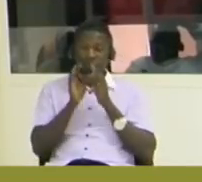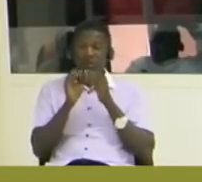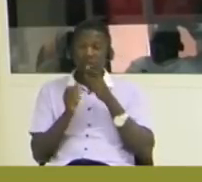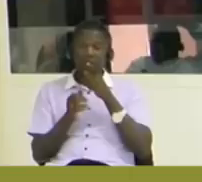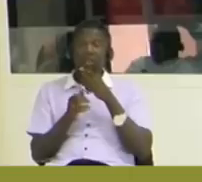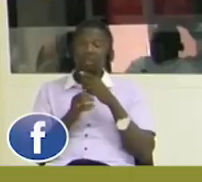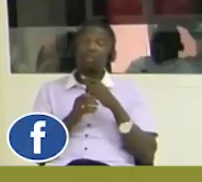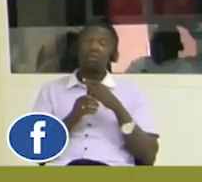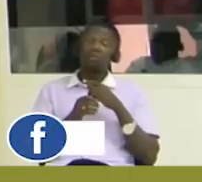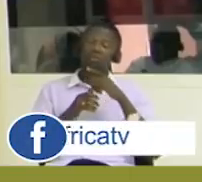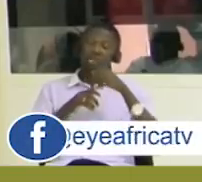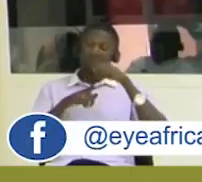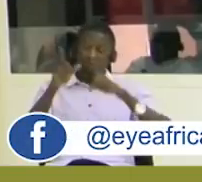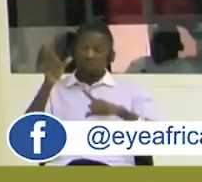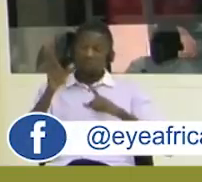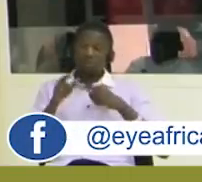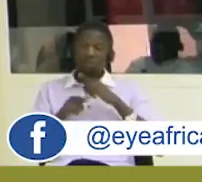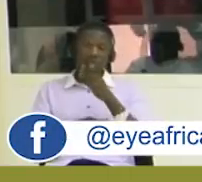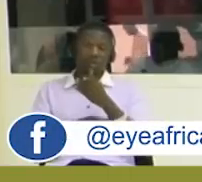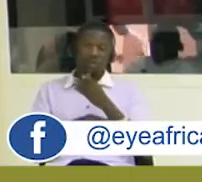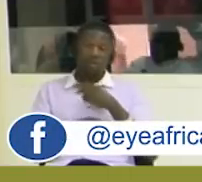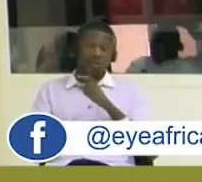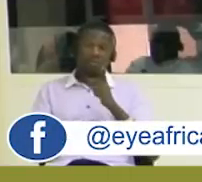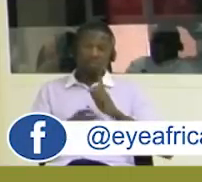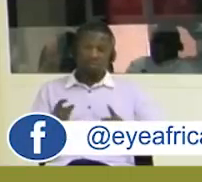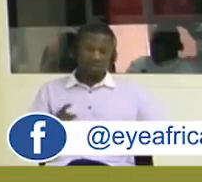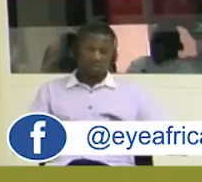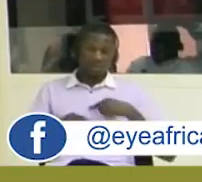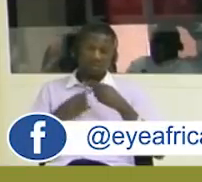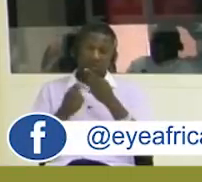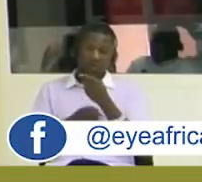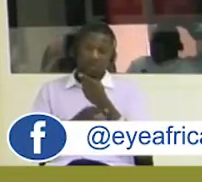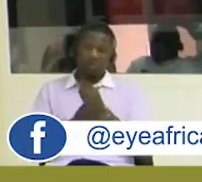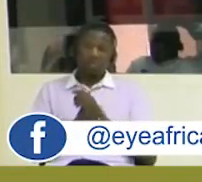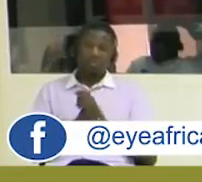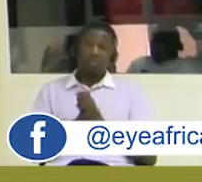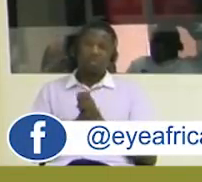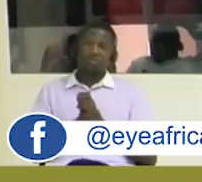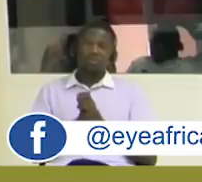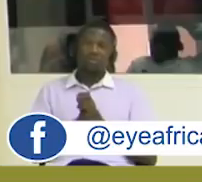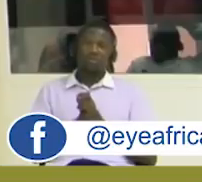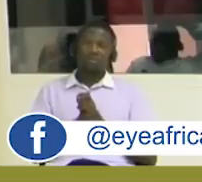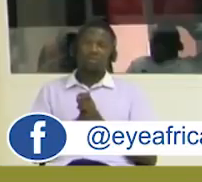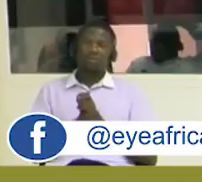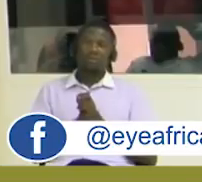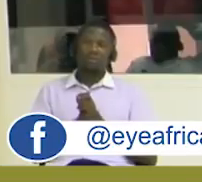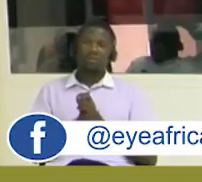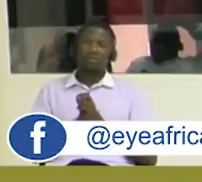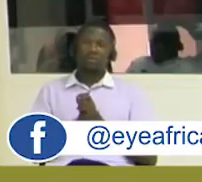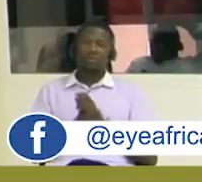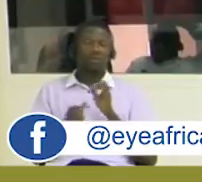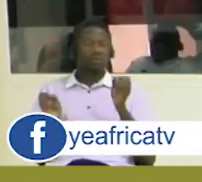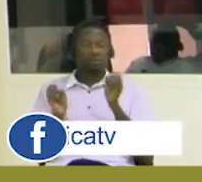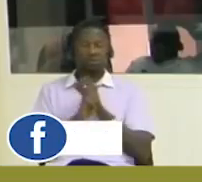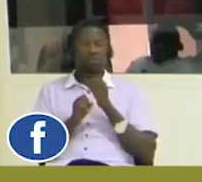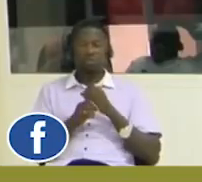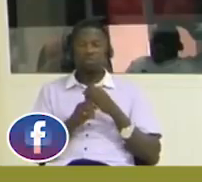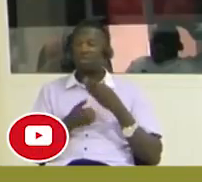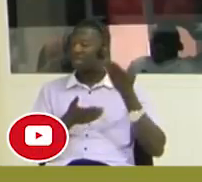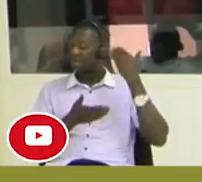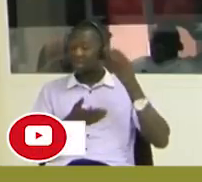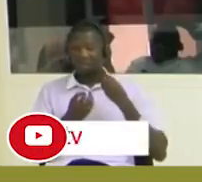one you would be envious of. Is that what you're suggesting? Absolutely not. I was once offered finance minister, and I turned it